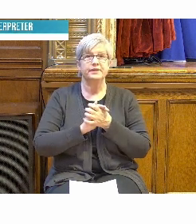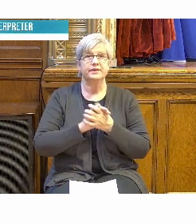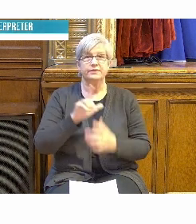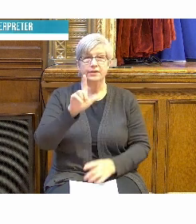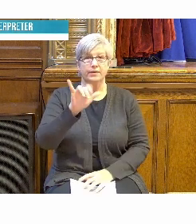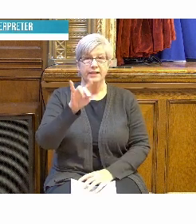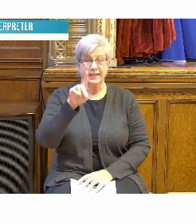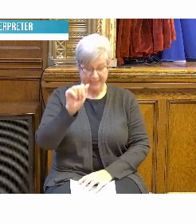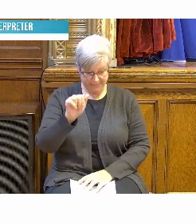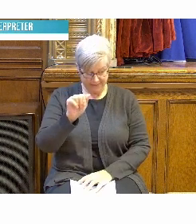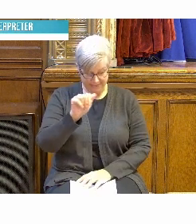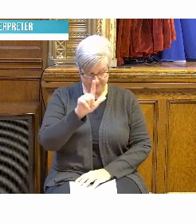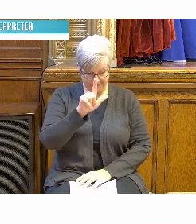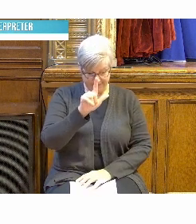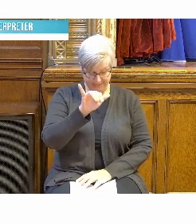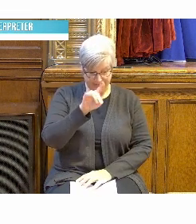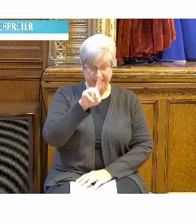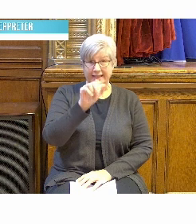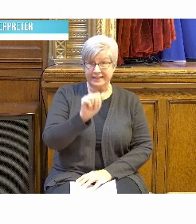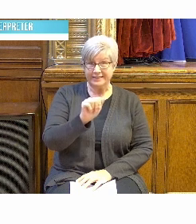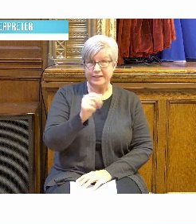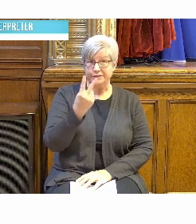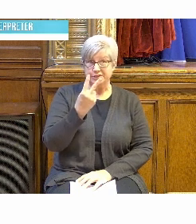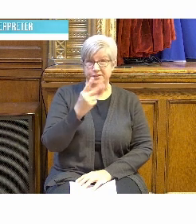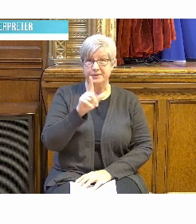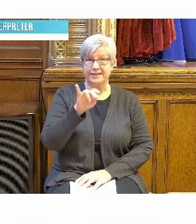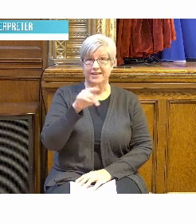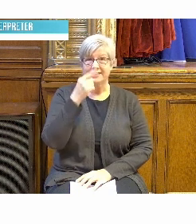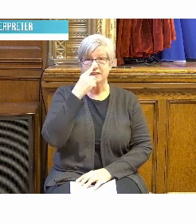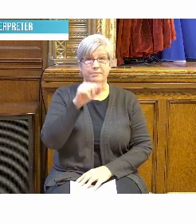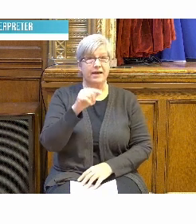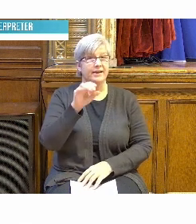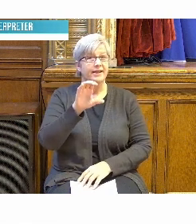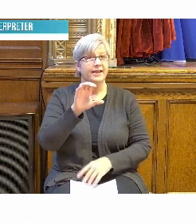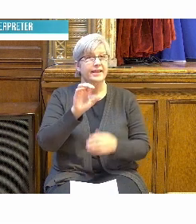and Linda, if you are able to do that.